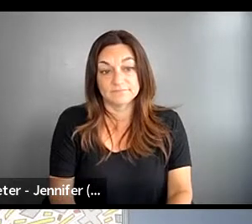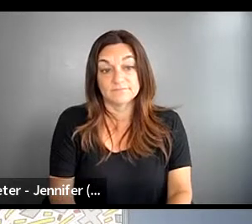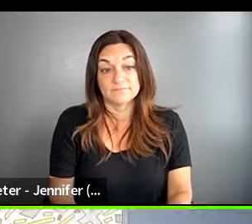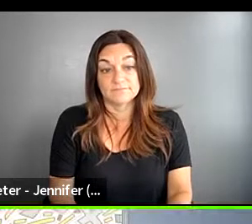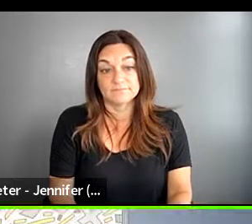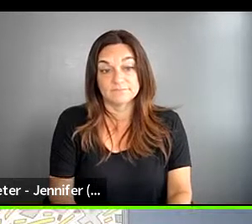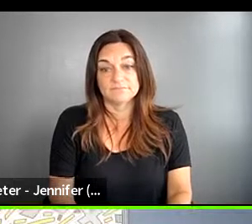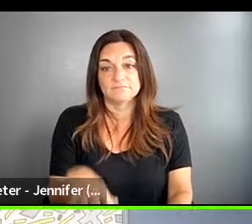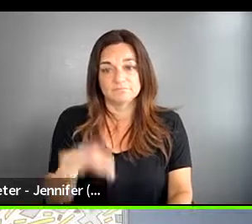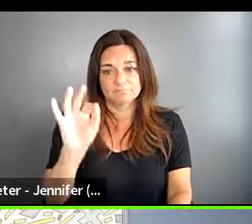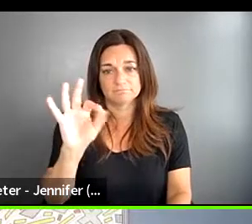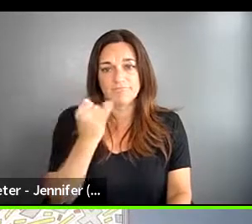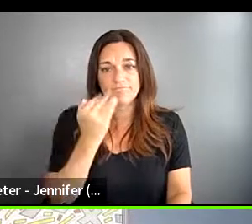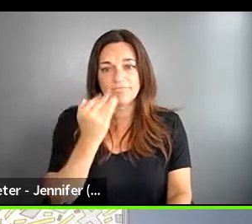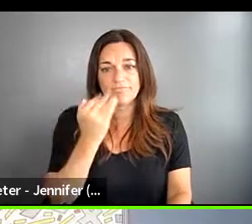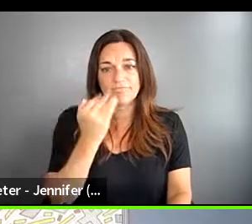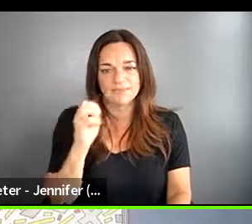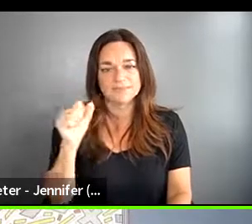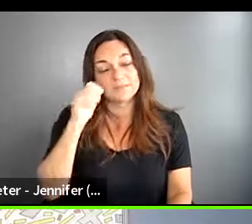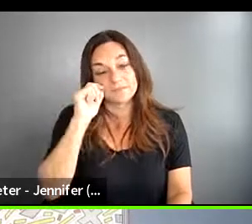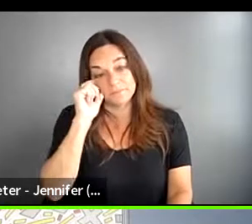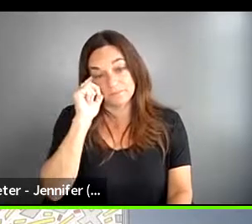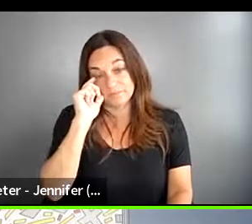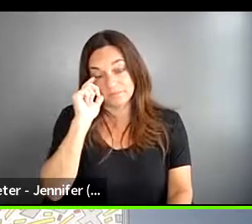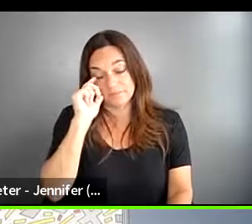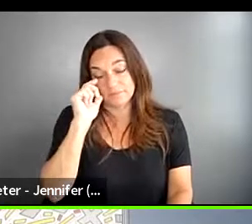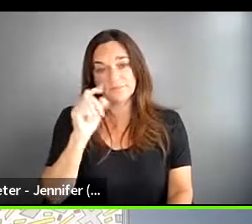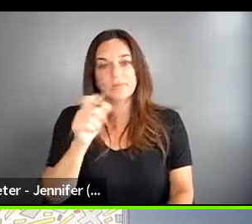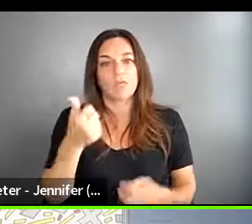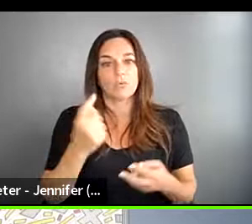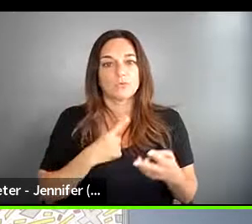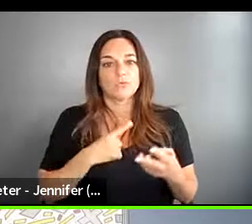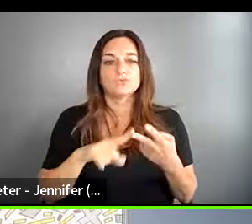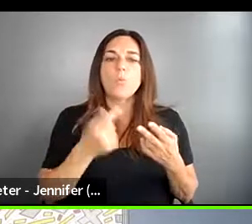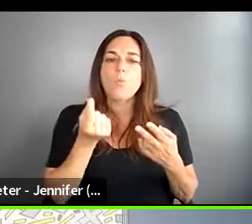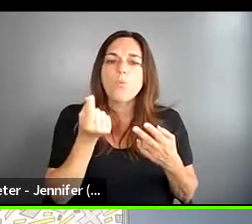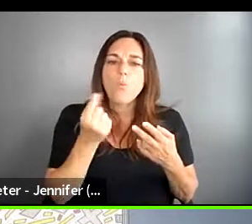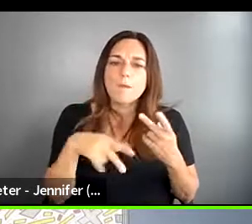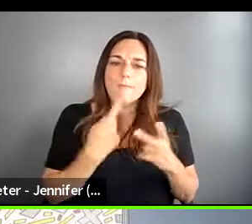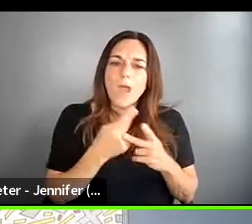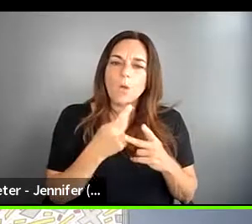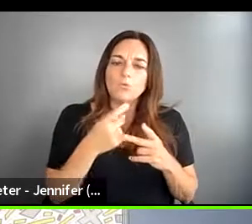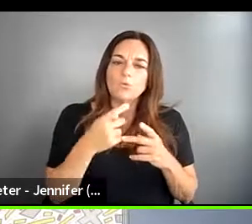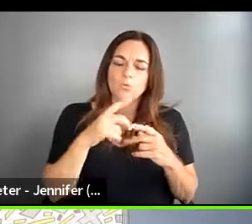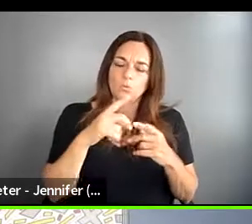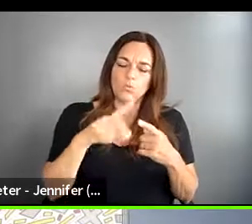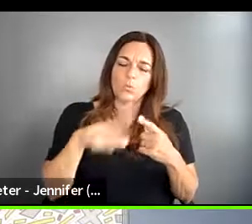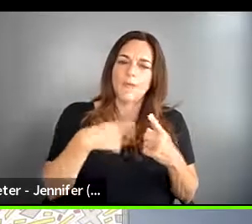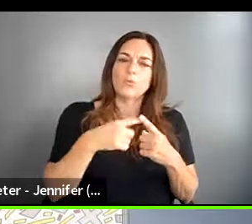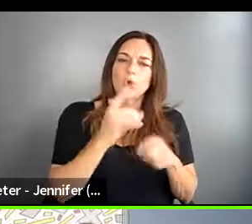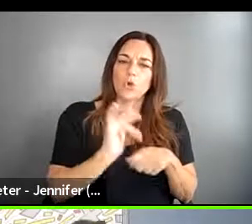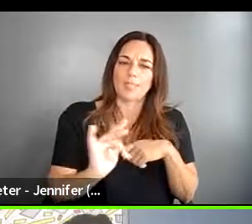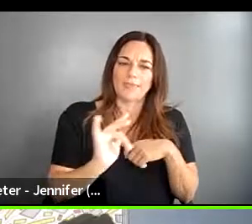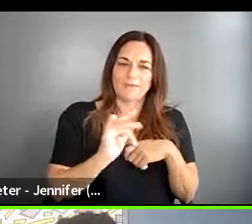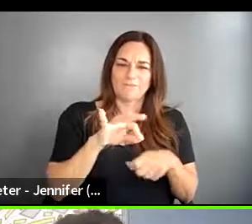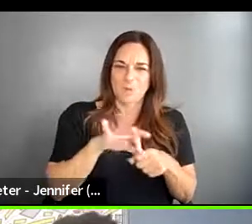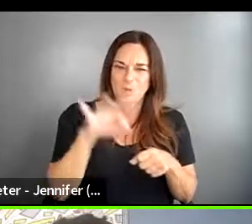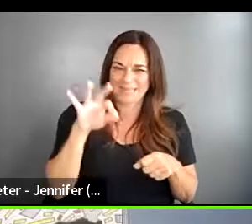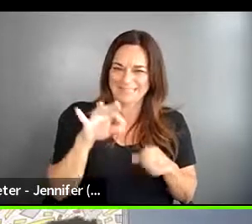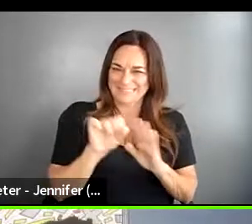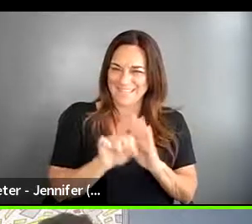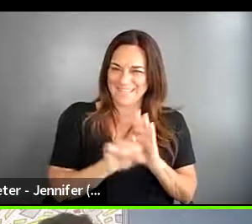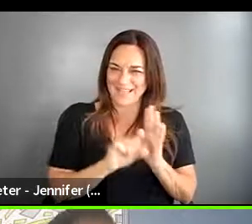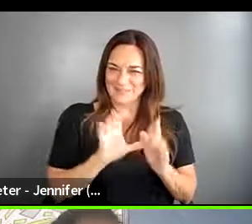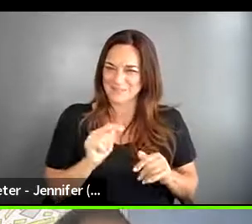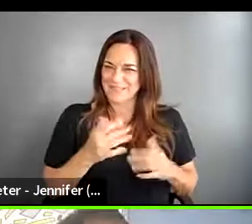No, thanks, Jess. And then another question is, what about early voting and changing the state constitution? We love these questions. This is